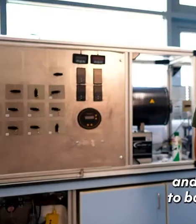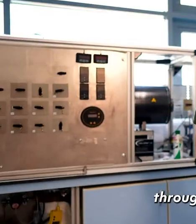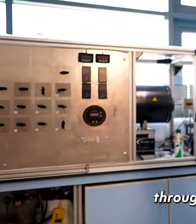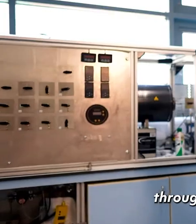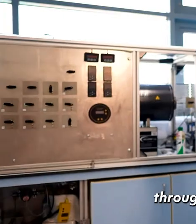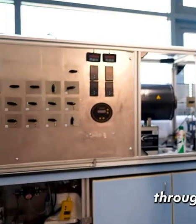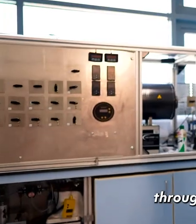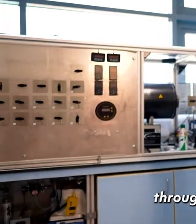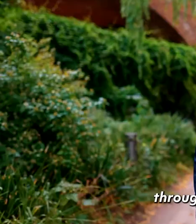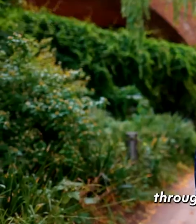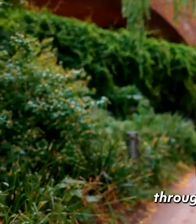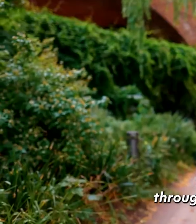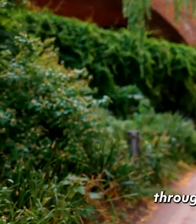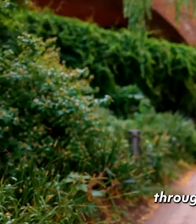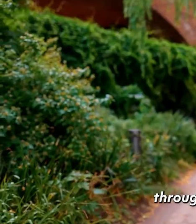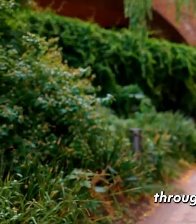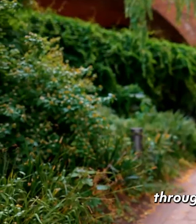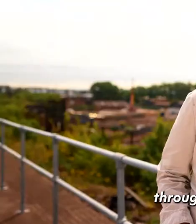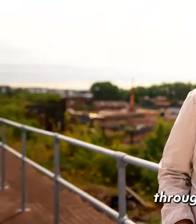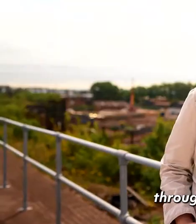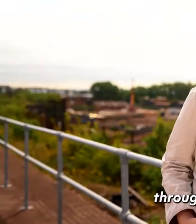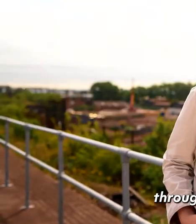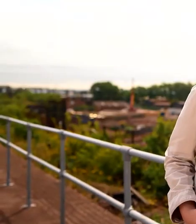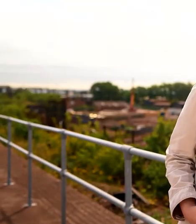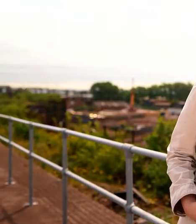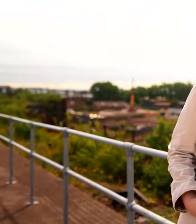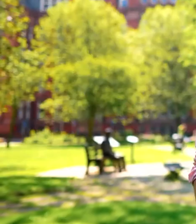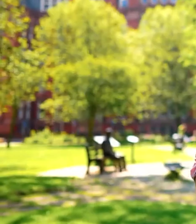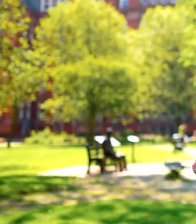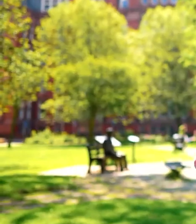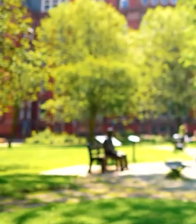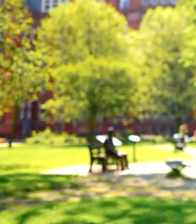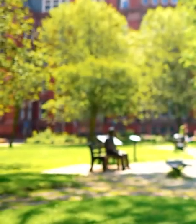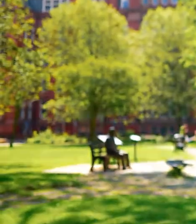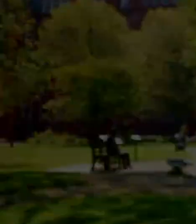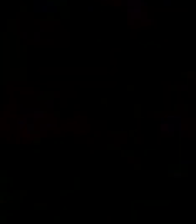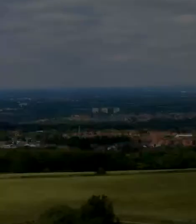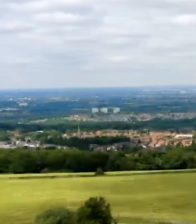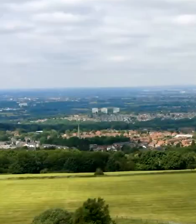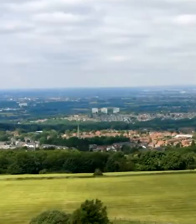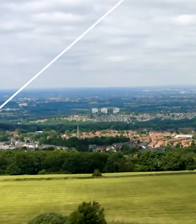to tackle climate change through a new Greater Manchester Levelling Up deal.